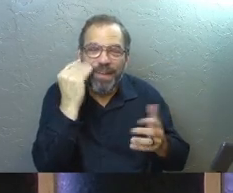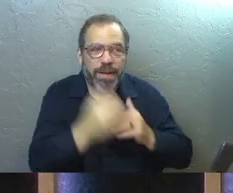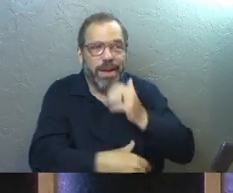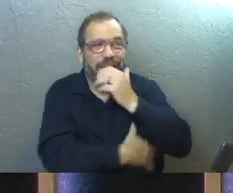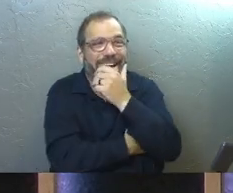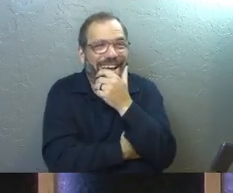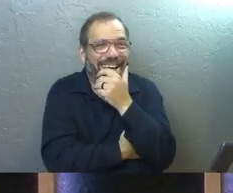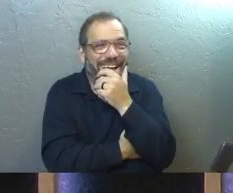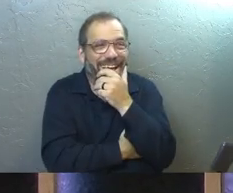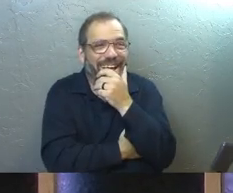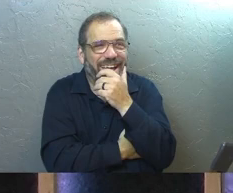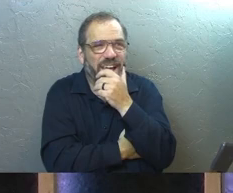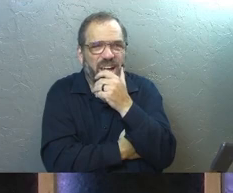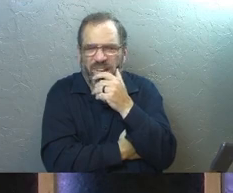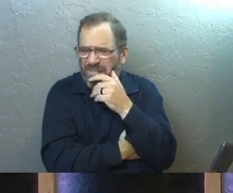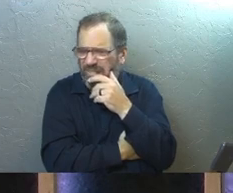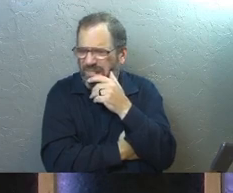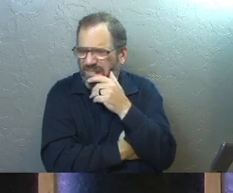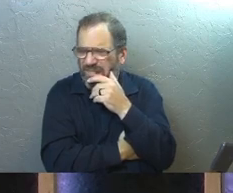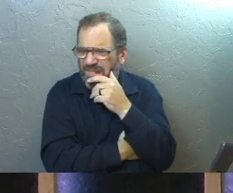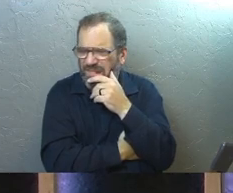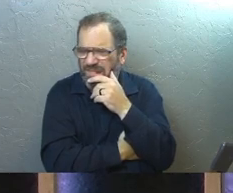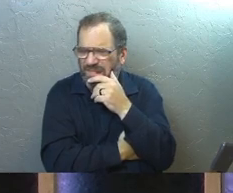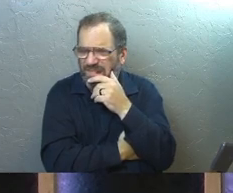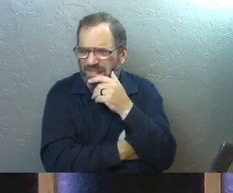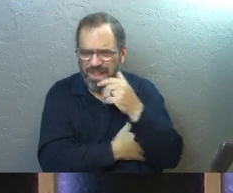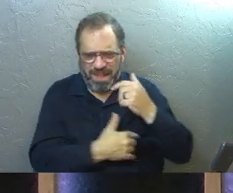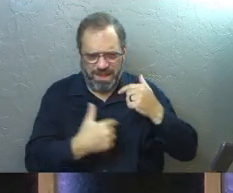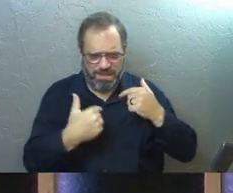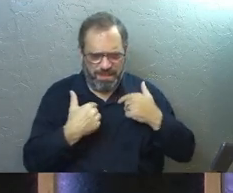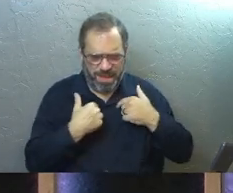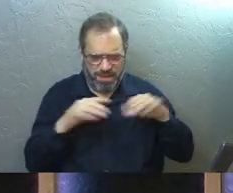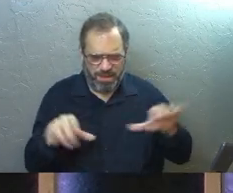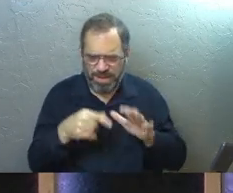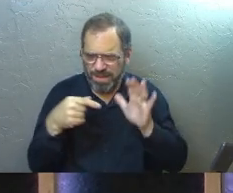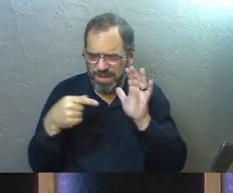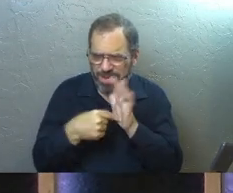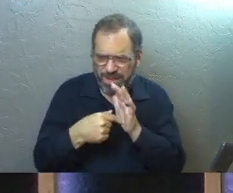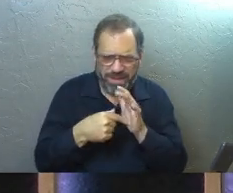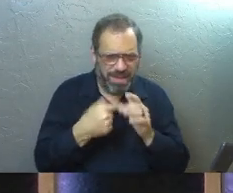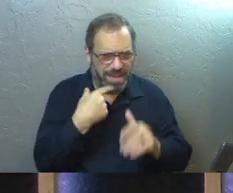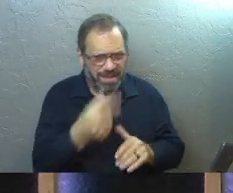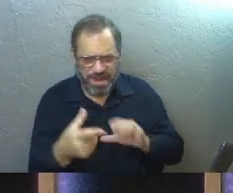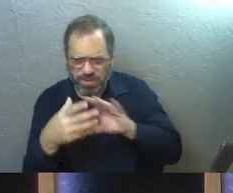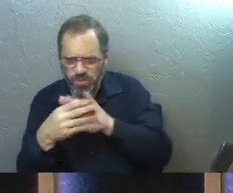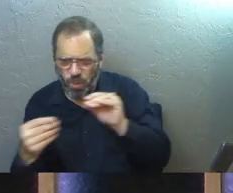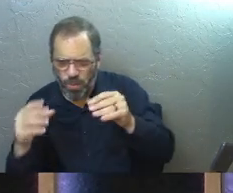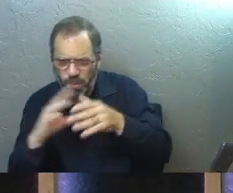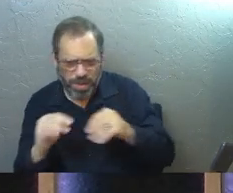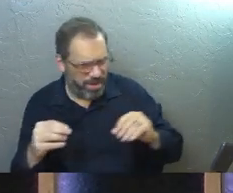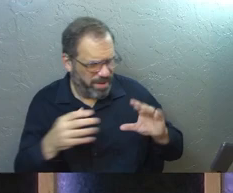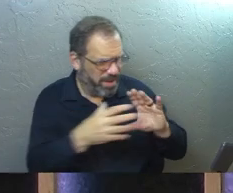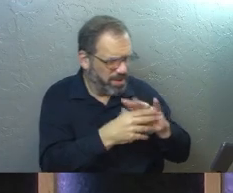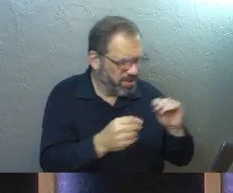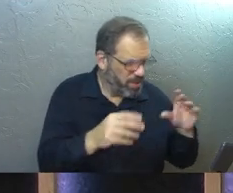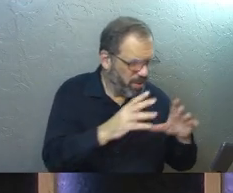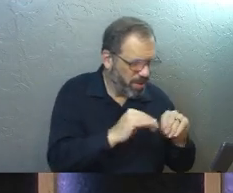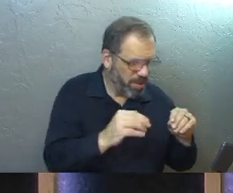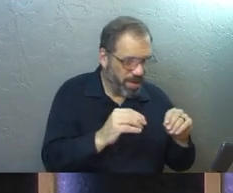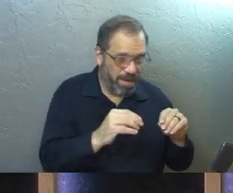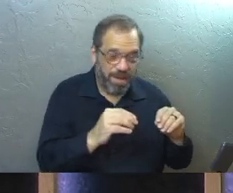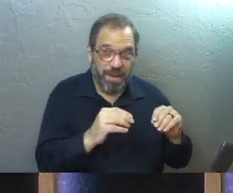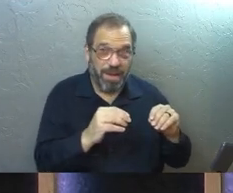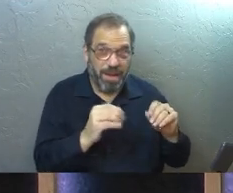And all of a sudden, they've got me doing something and saying something that's